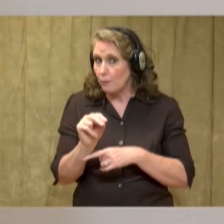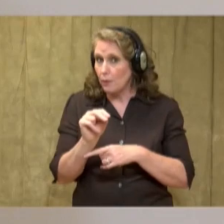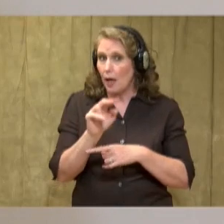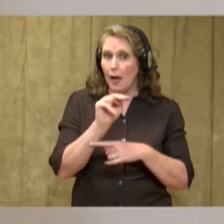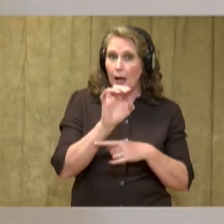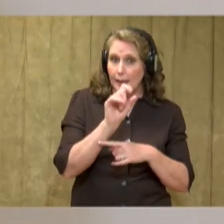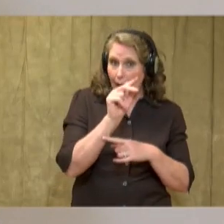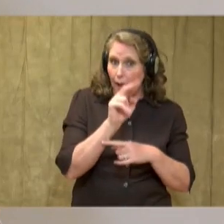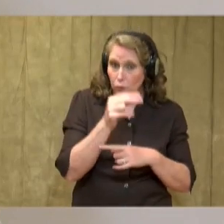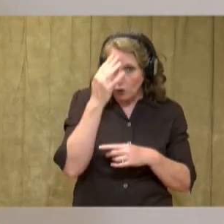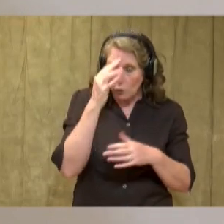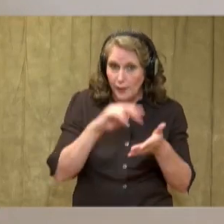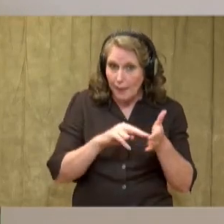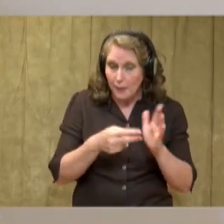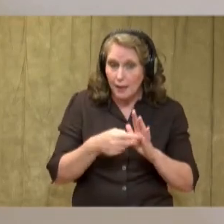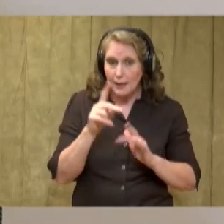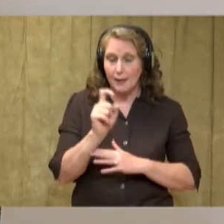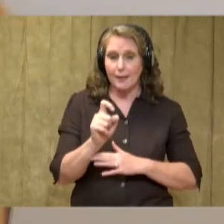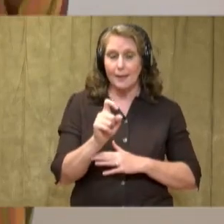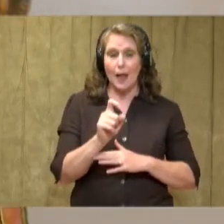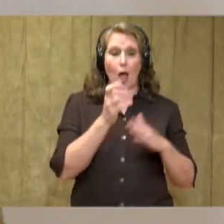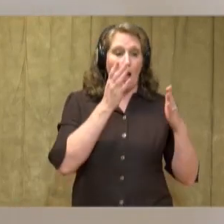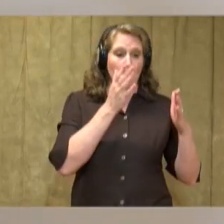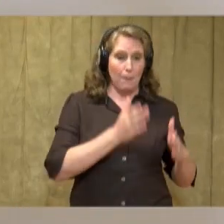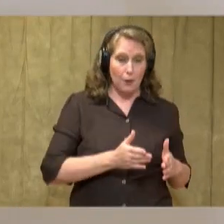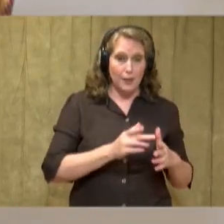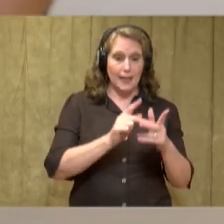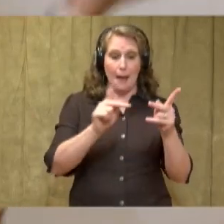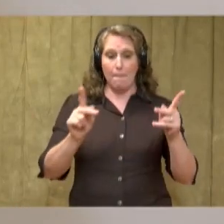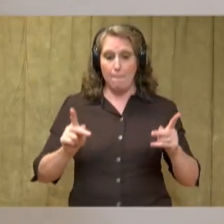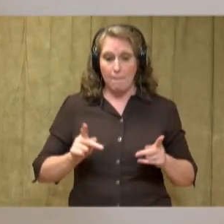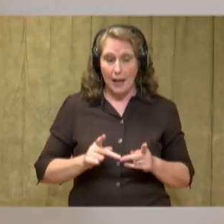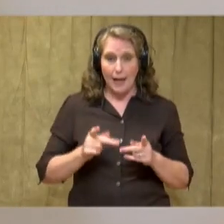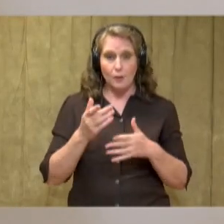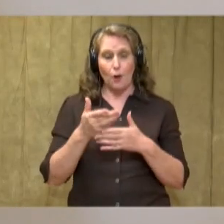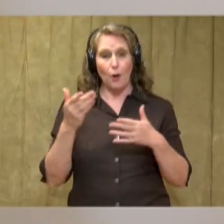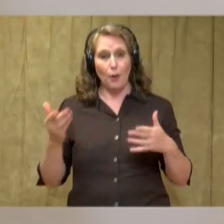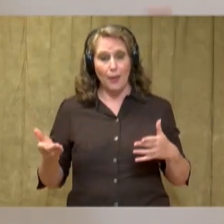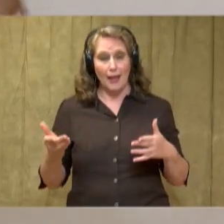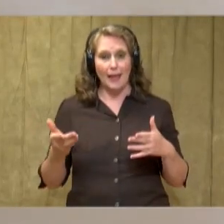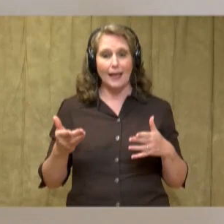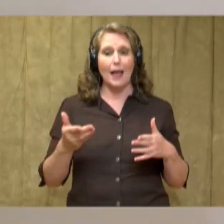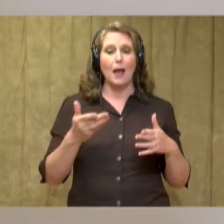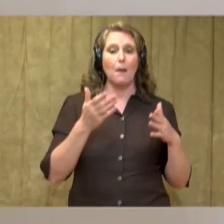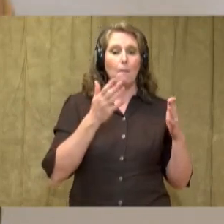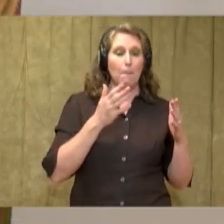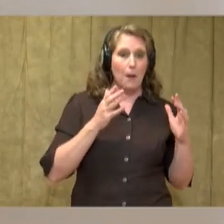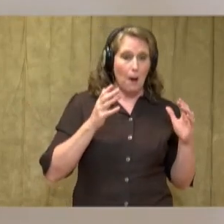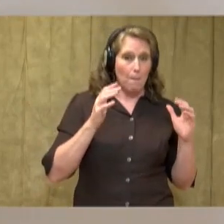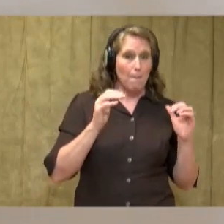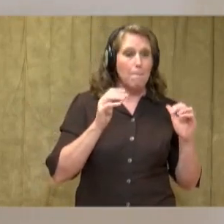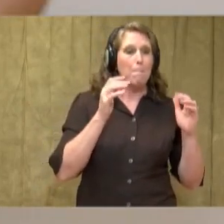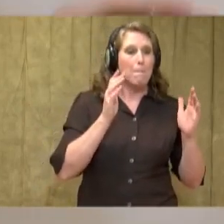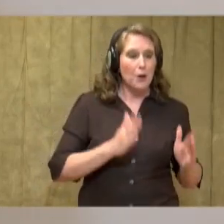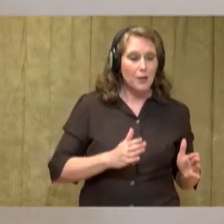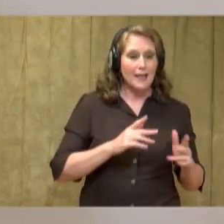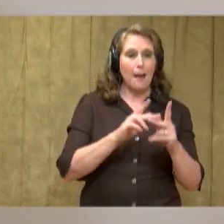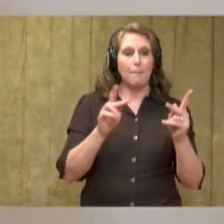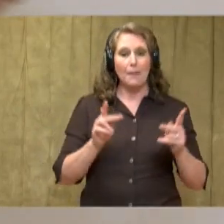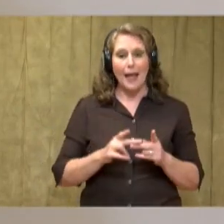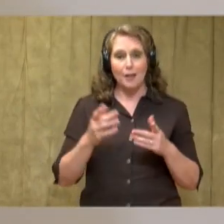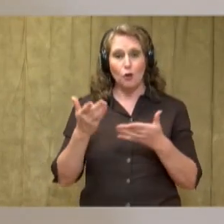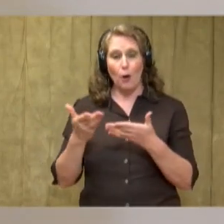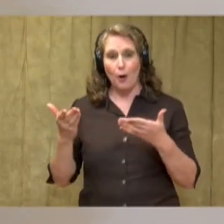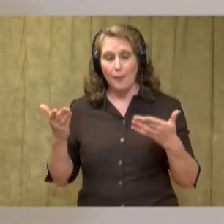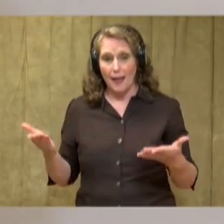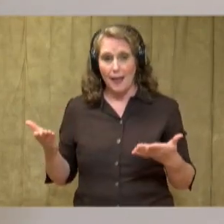is? A person, place, or thing. Do that with me. Person, place, or